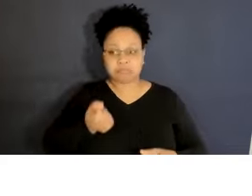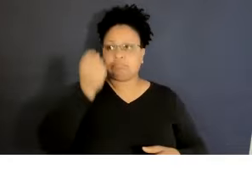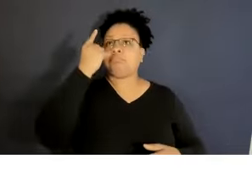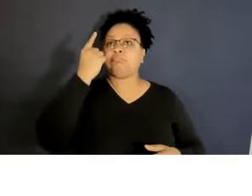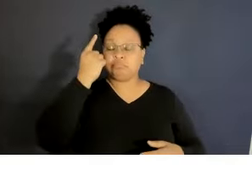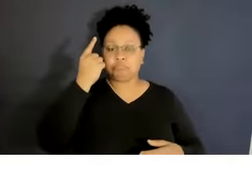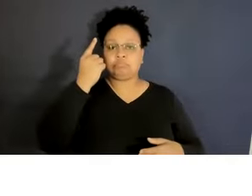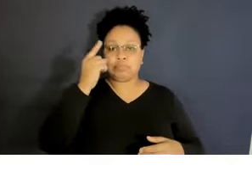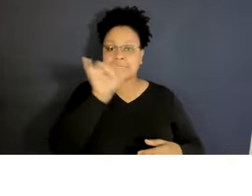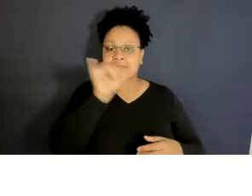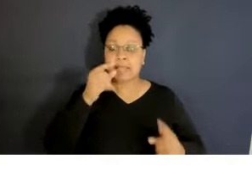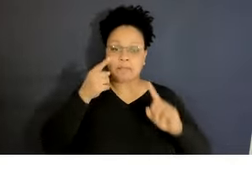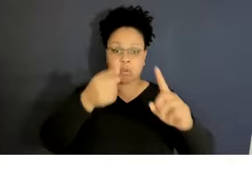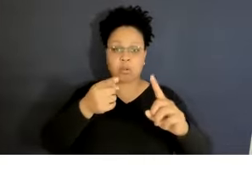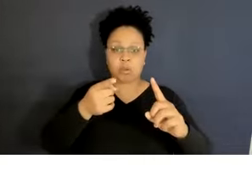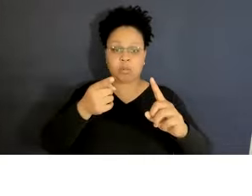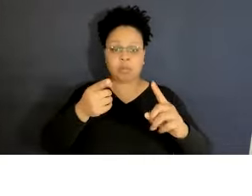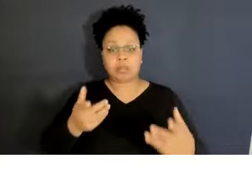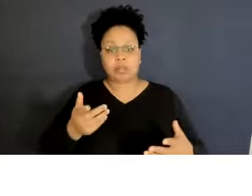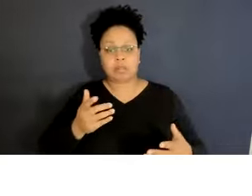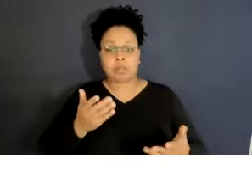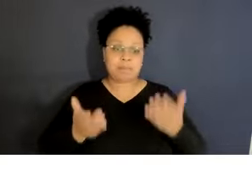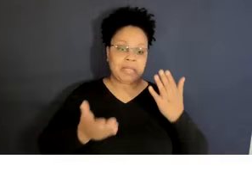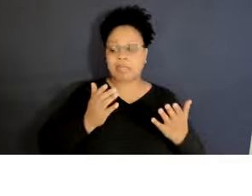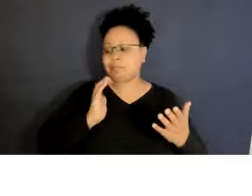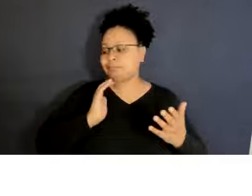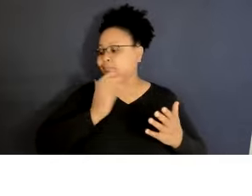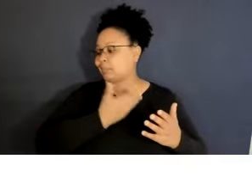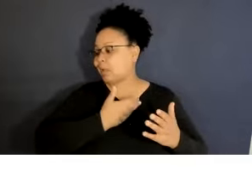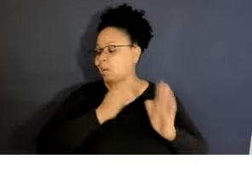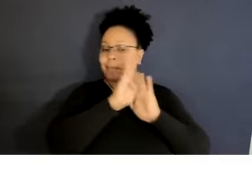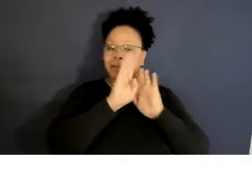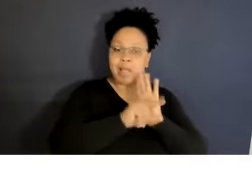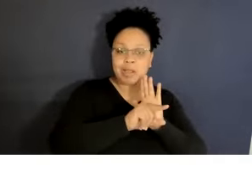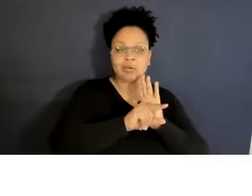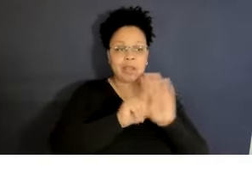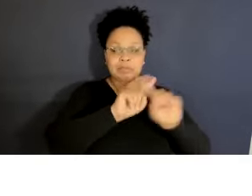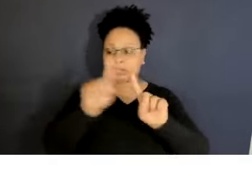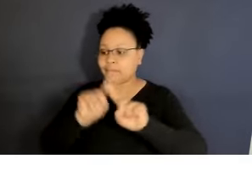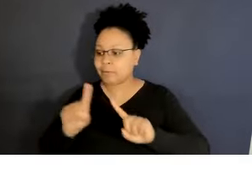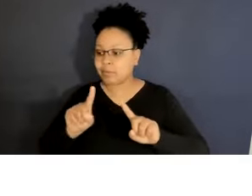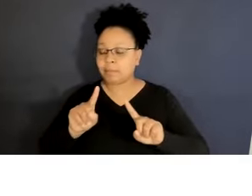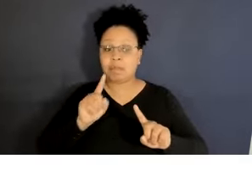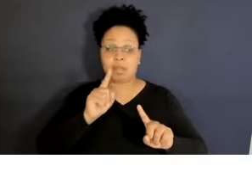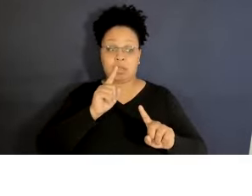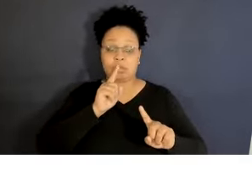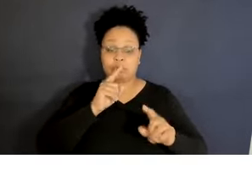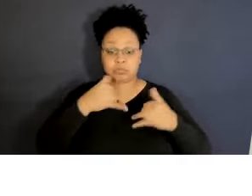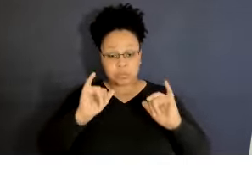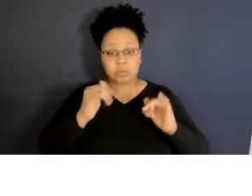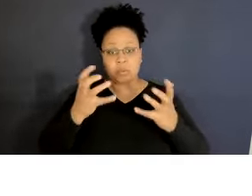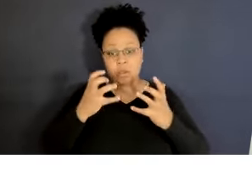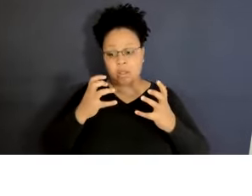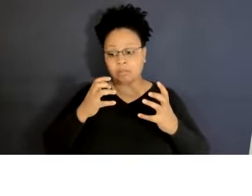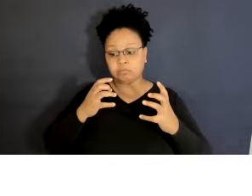realized that even though we may come from different places, we want the same thing and